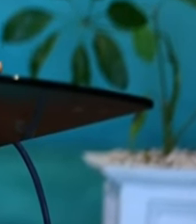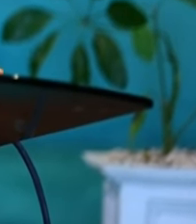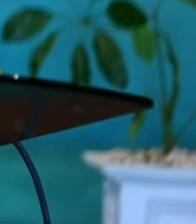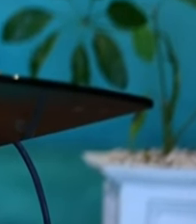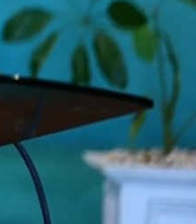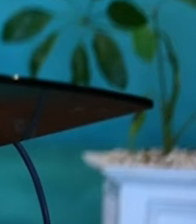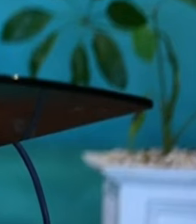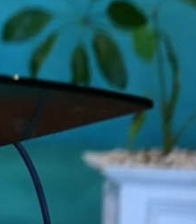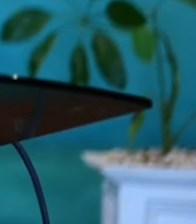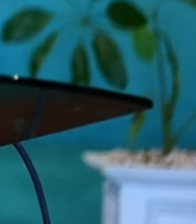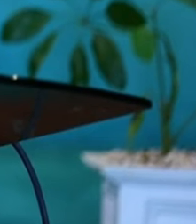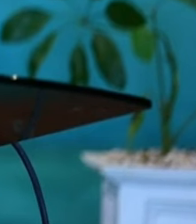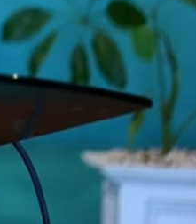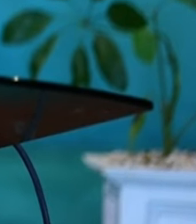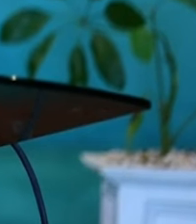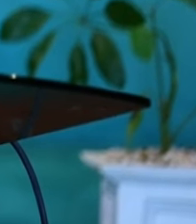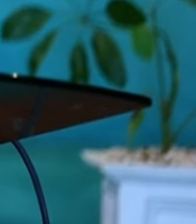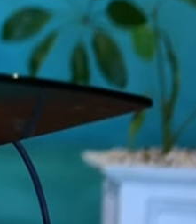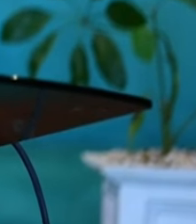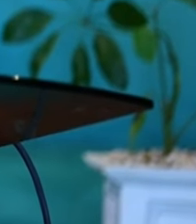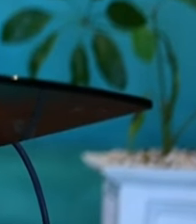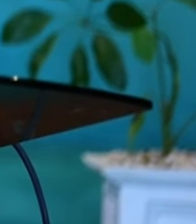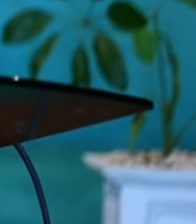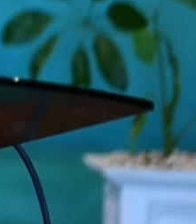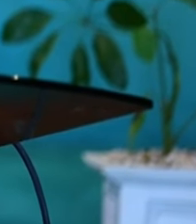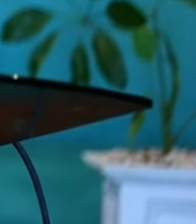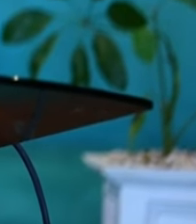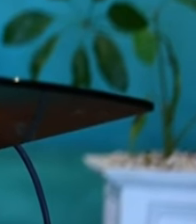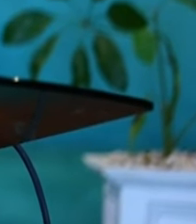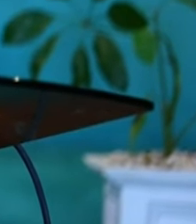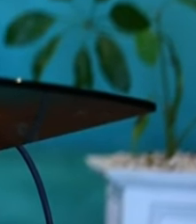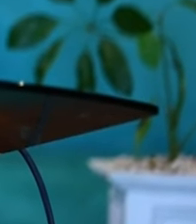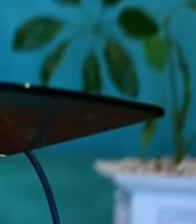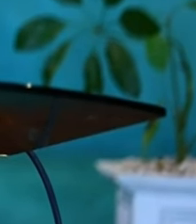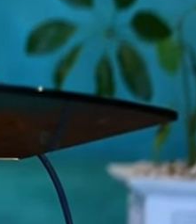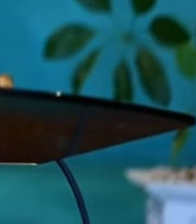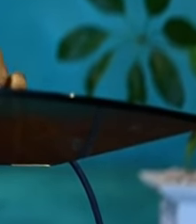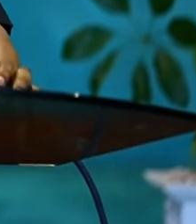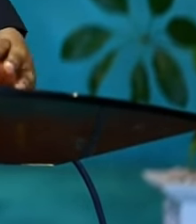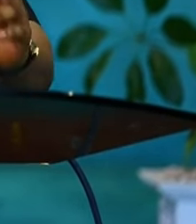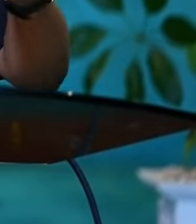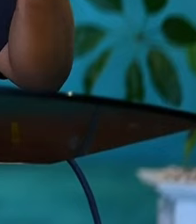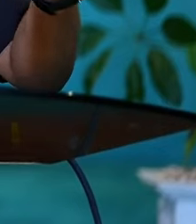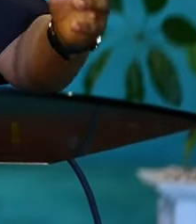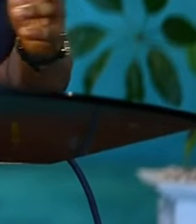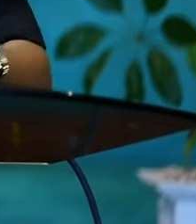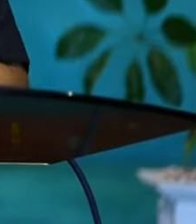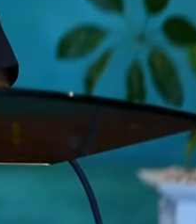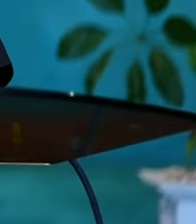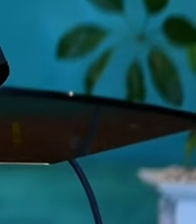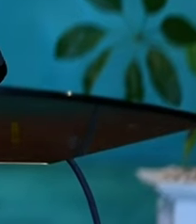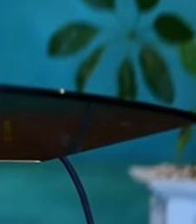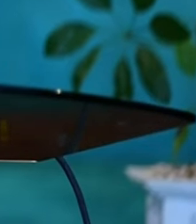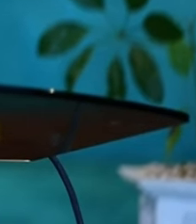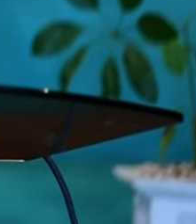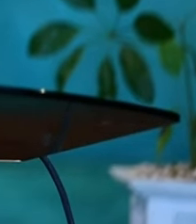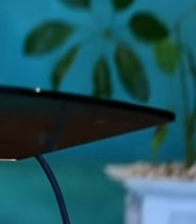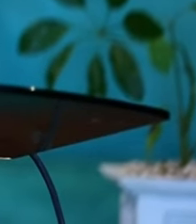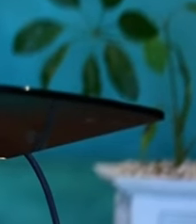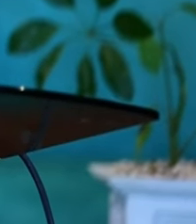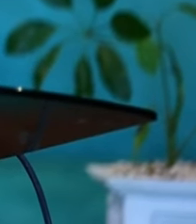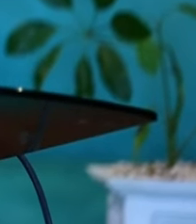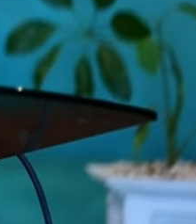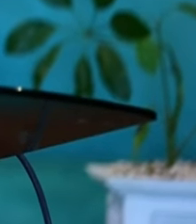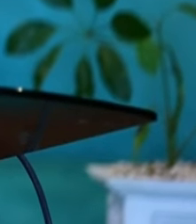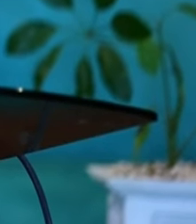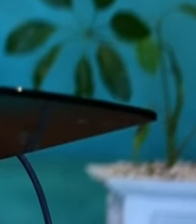You can never change what you tolerate. You can never change what you refuse to confront.